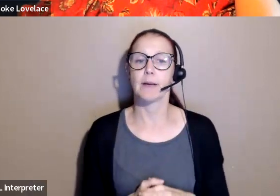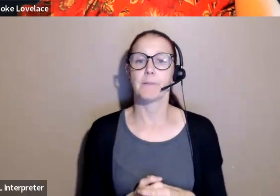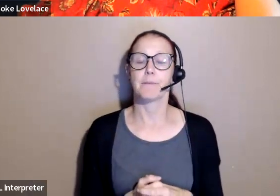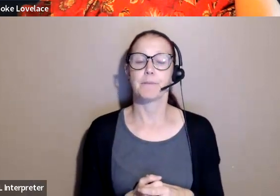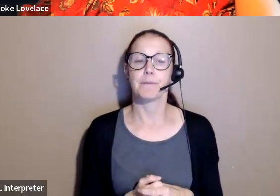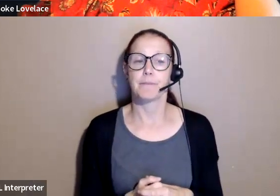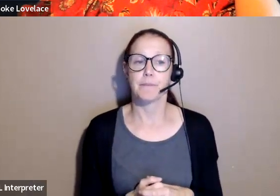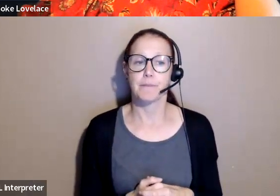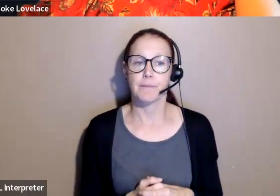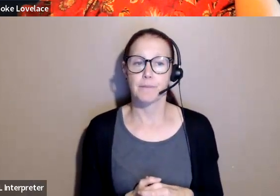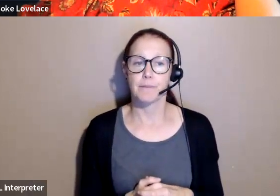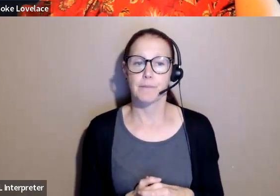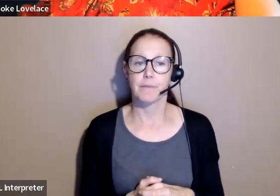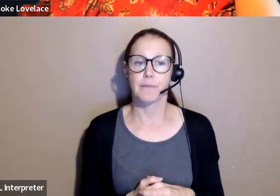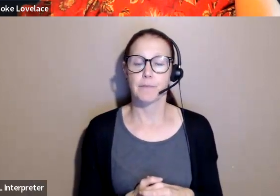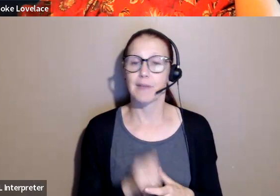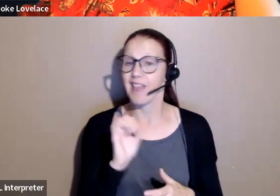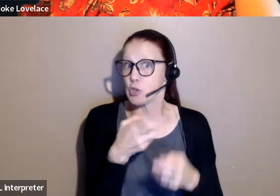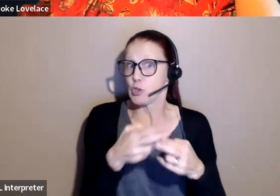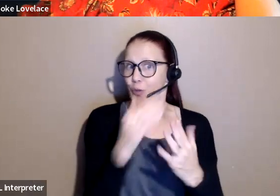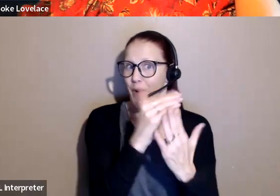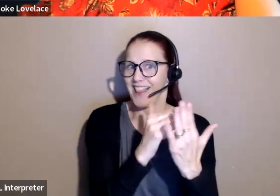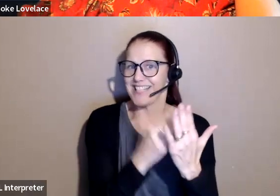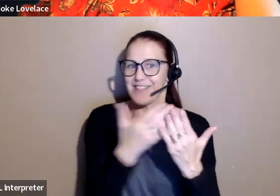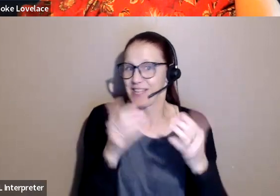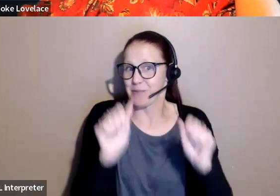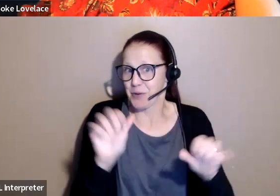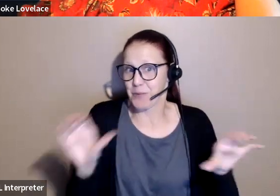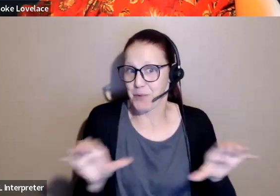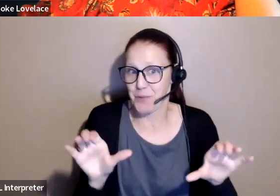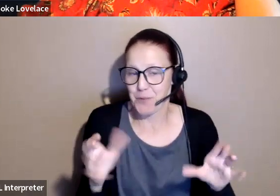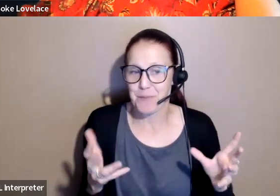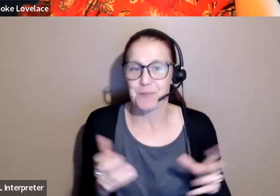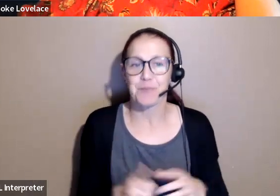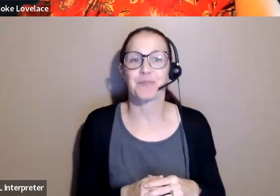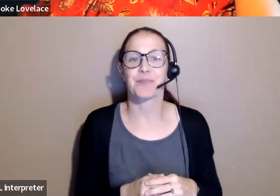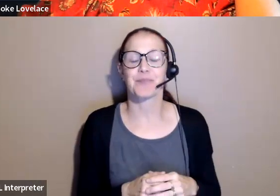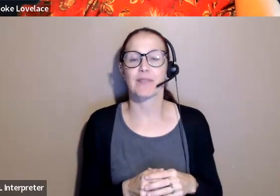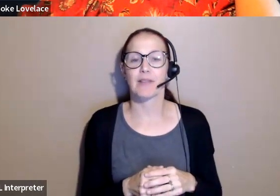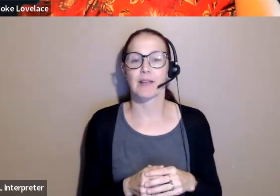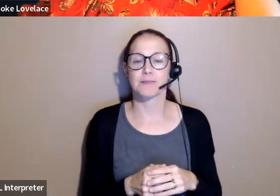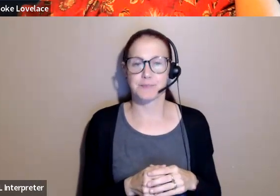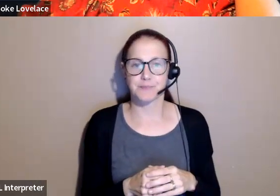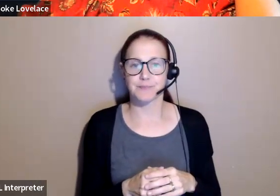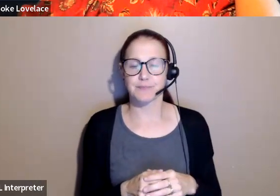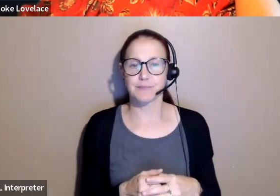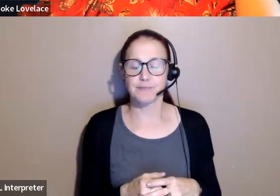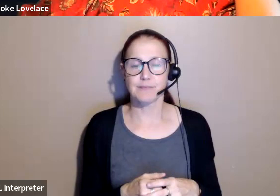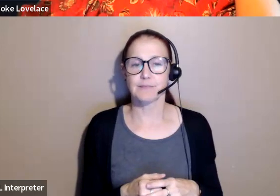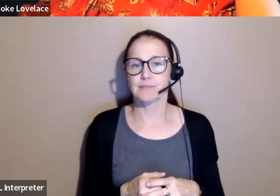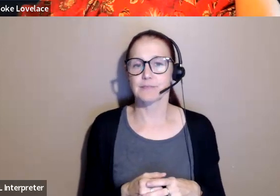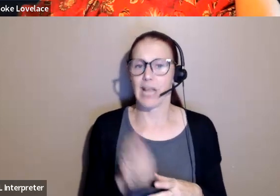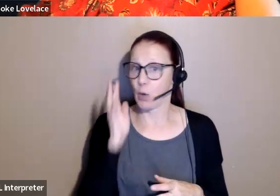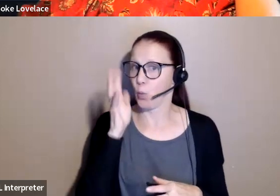are actually a short list of things that we could be working on, and we and will be working